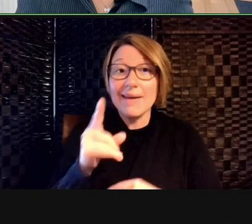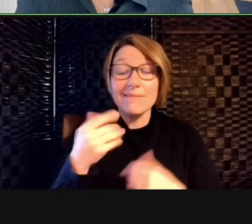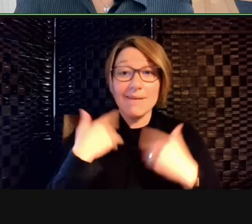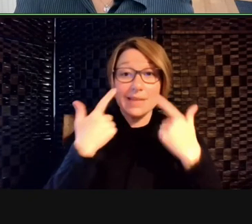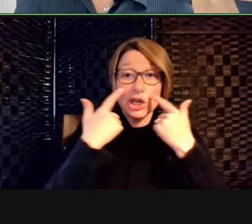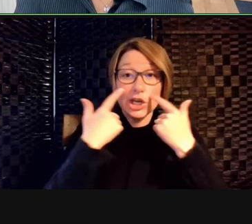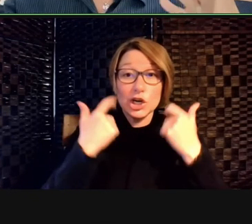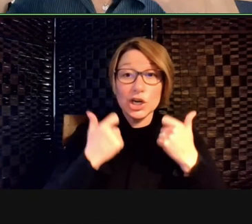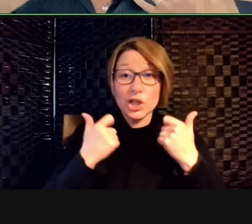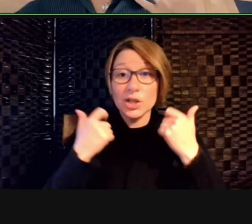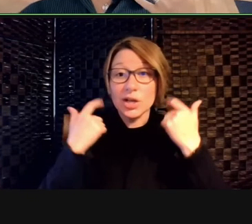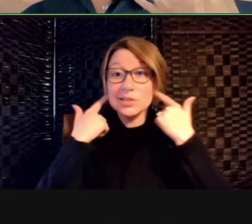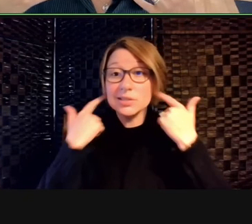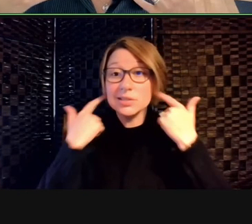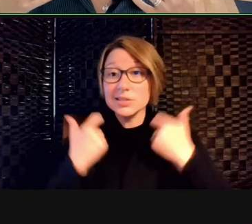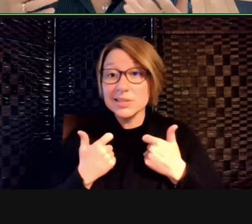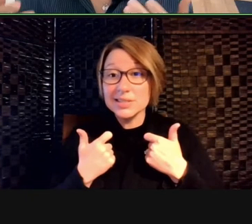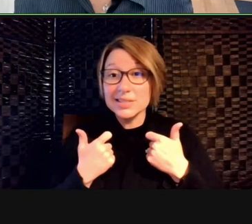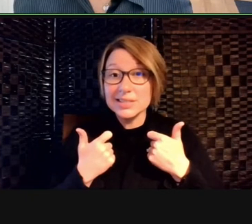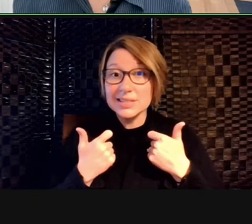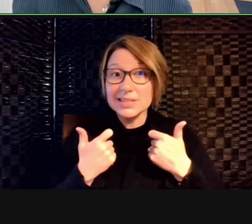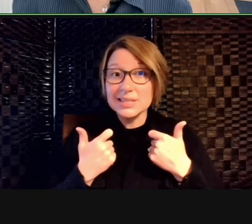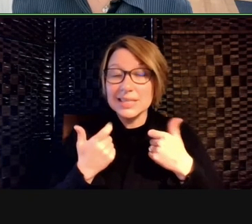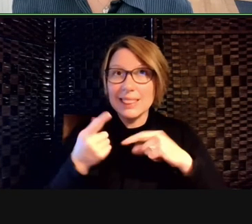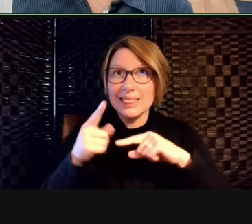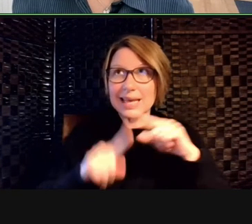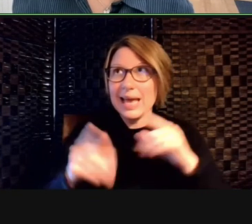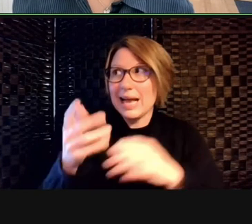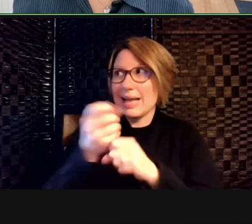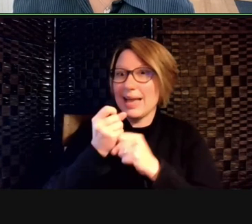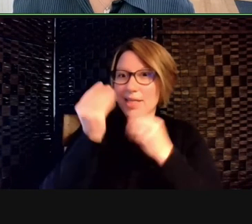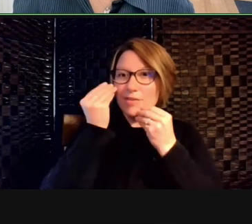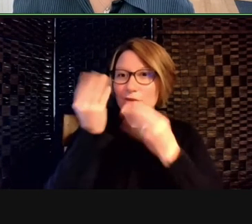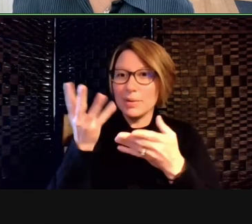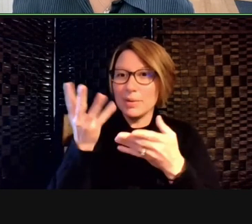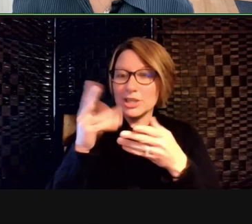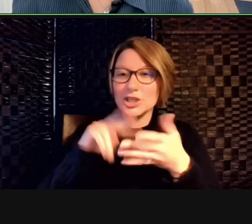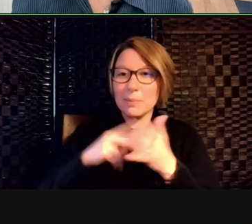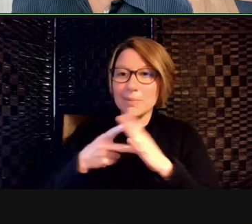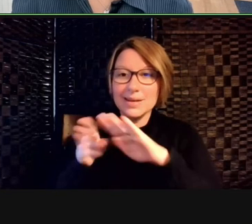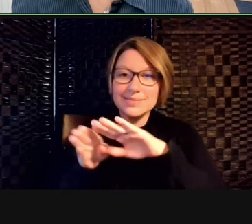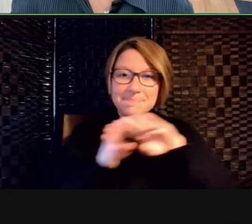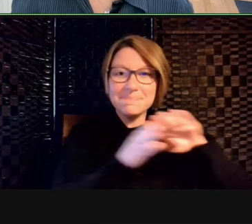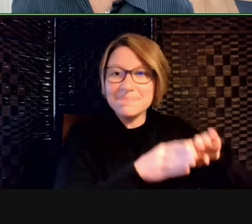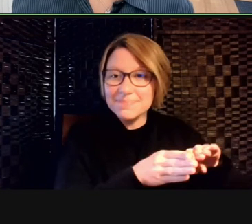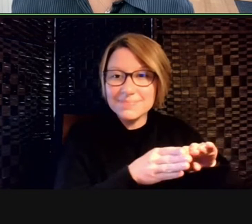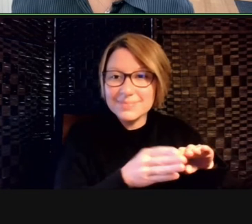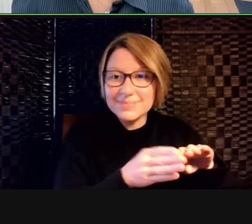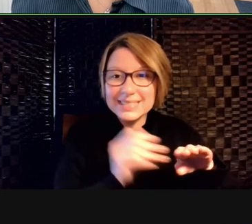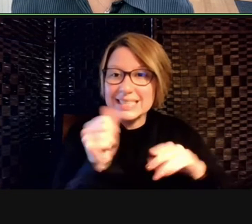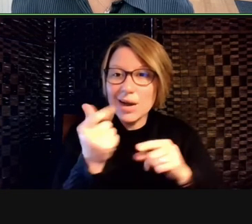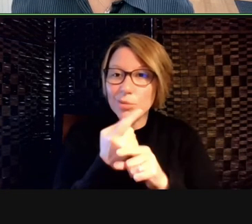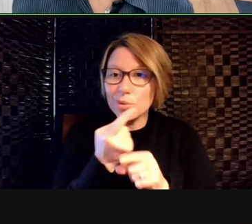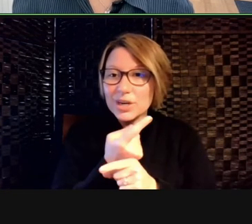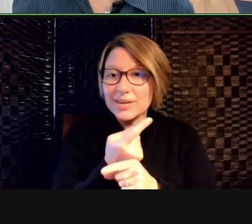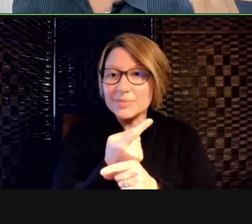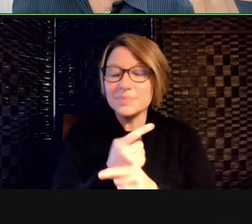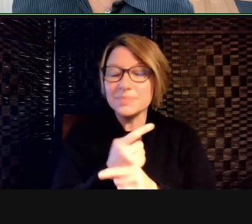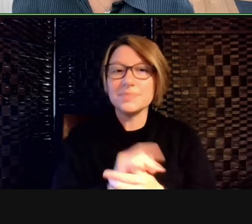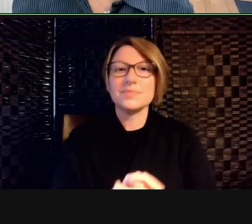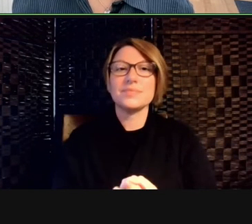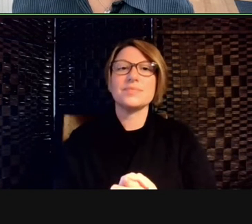to use to get the information they need, then it shouldn't be something that we're thinking about. So, but there